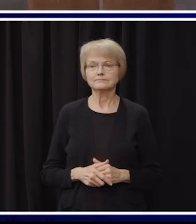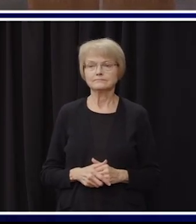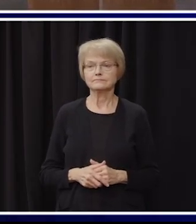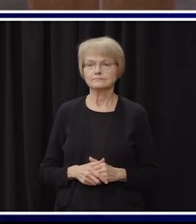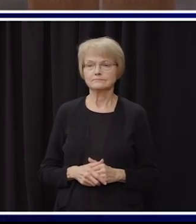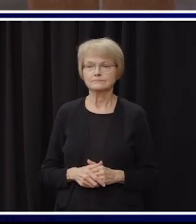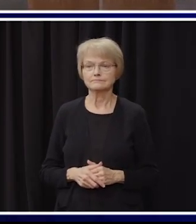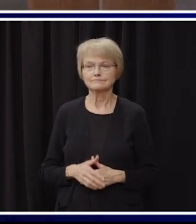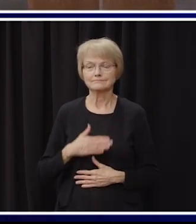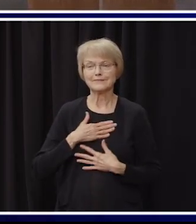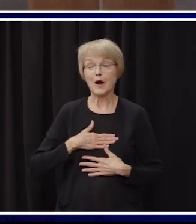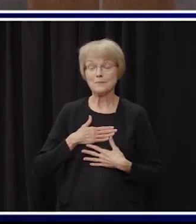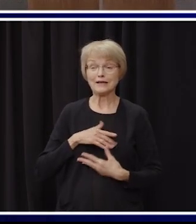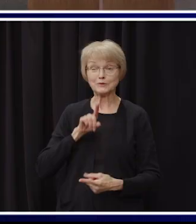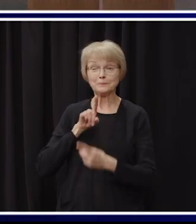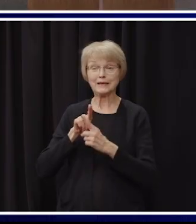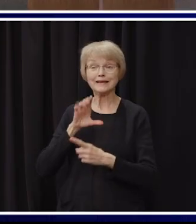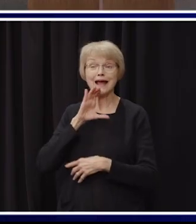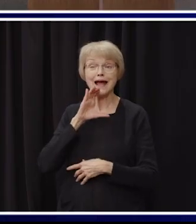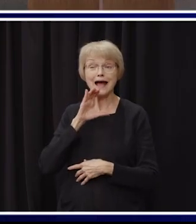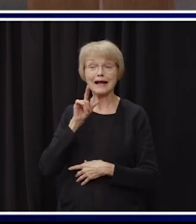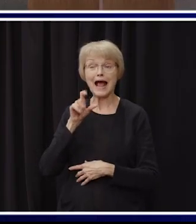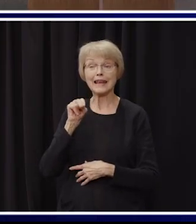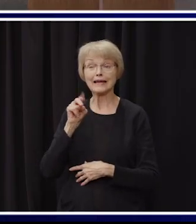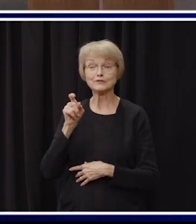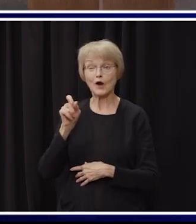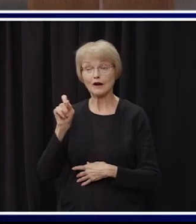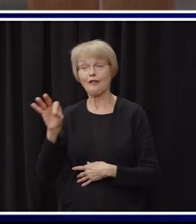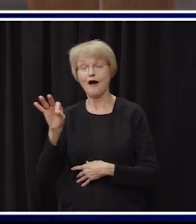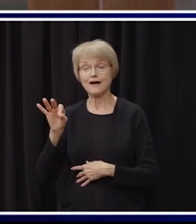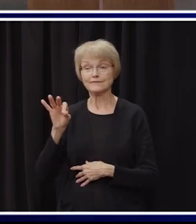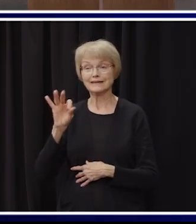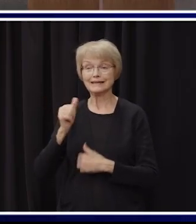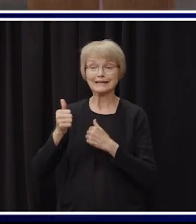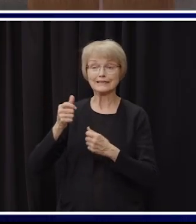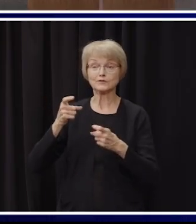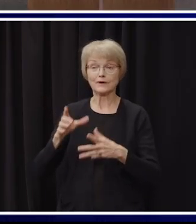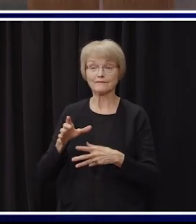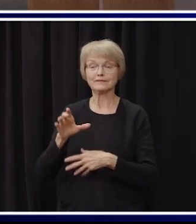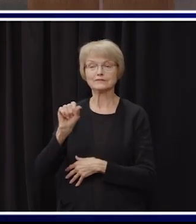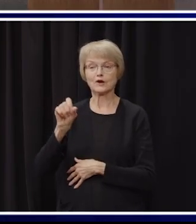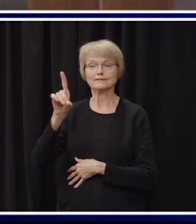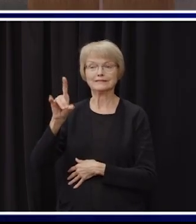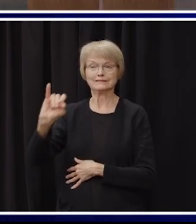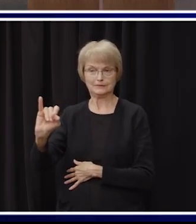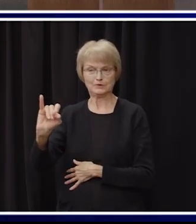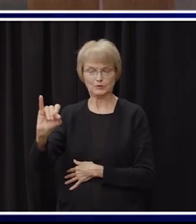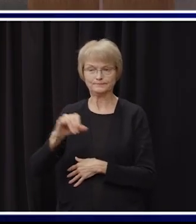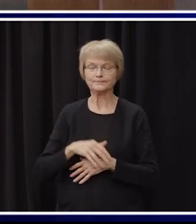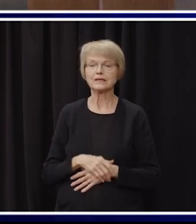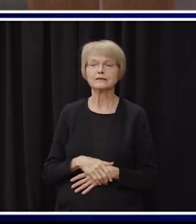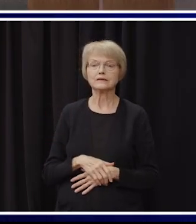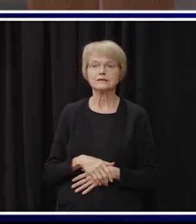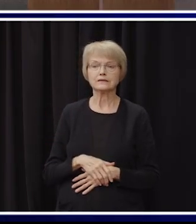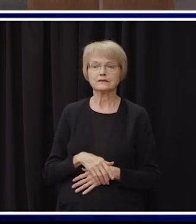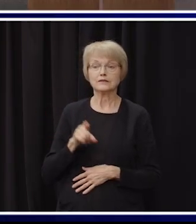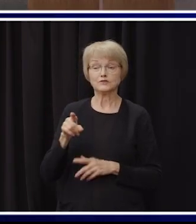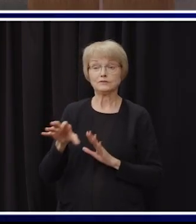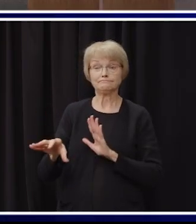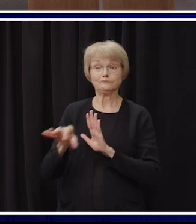We had the pleasure of meeting Colleen Starkloff, who's the executive director of the Starkloff Disability Institute, and